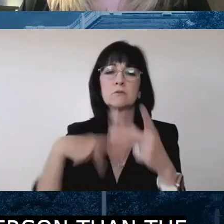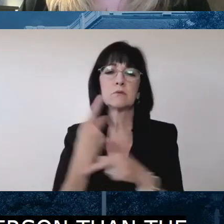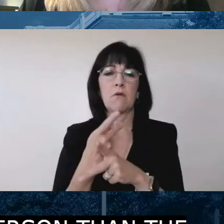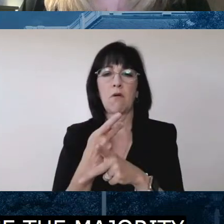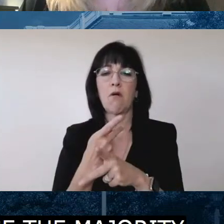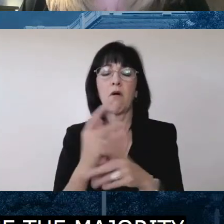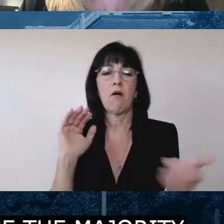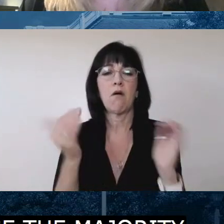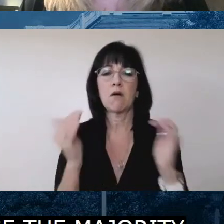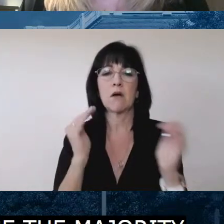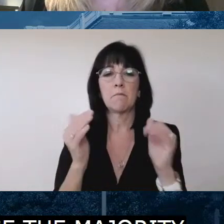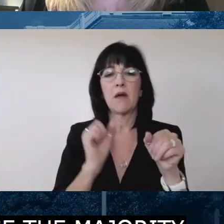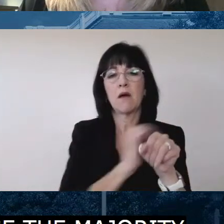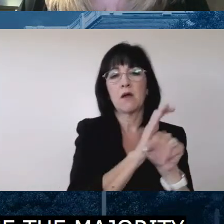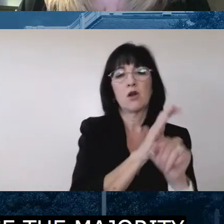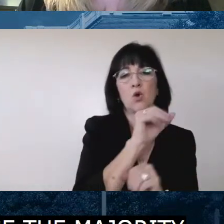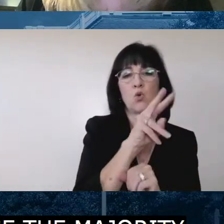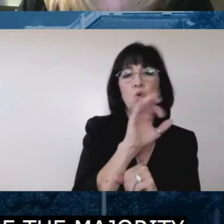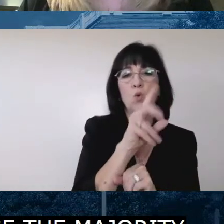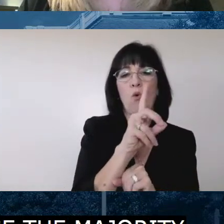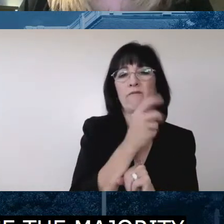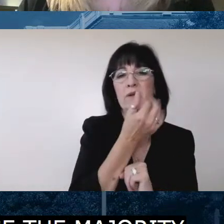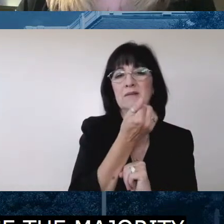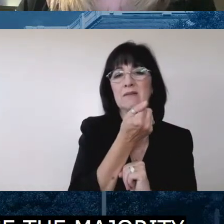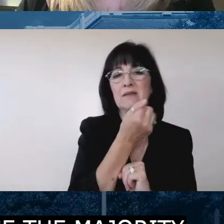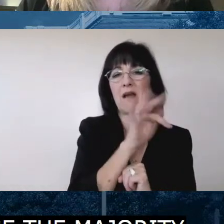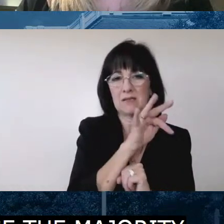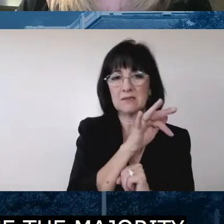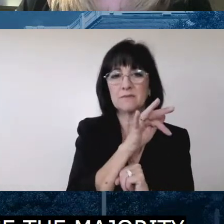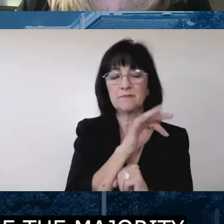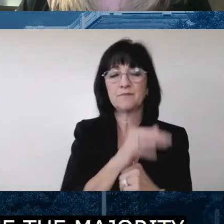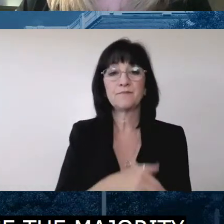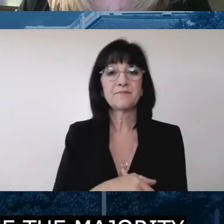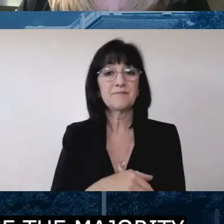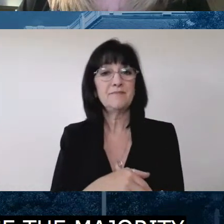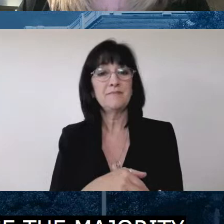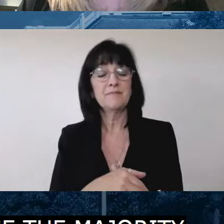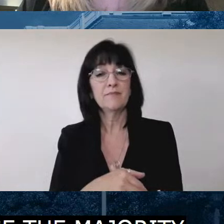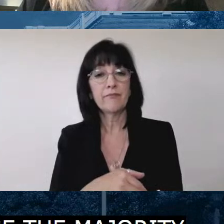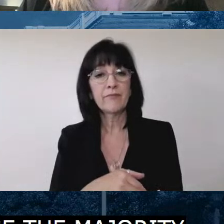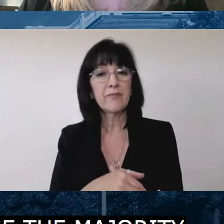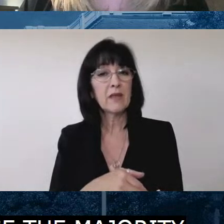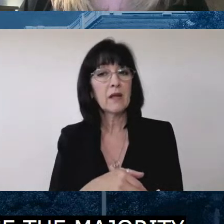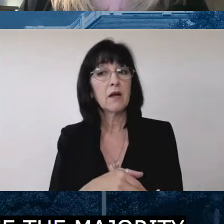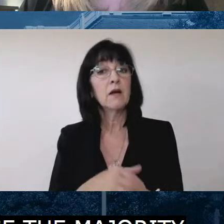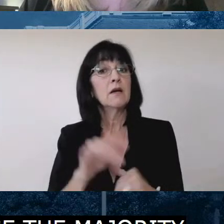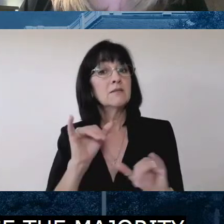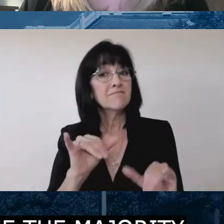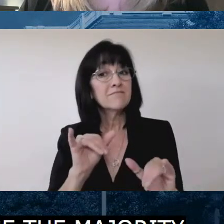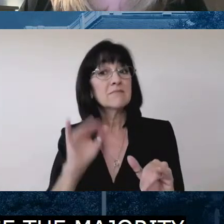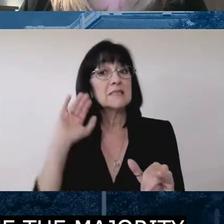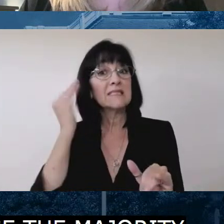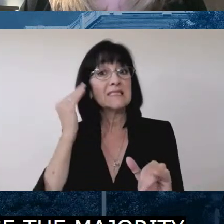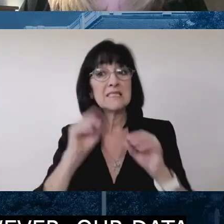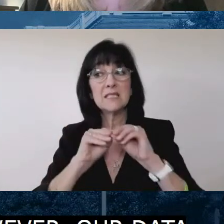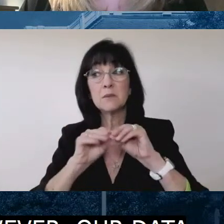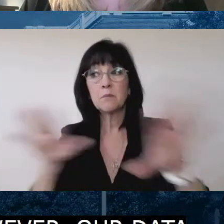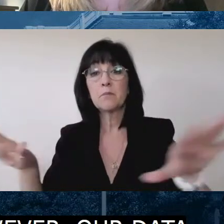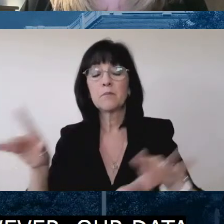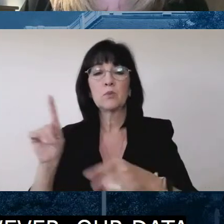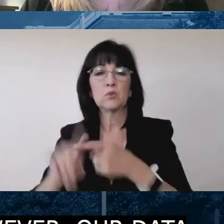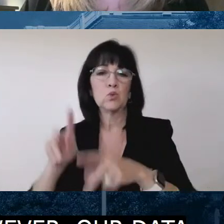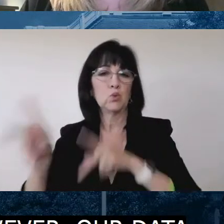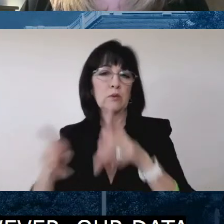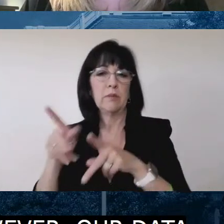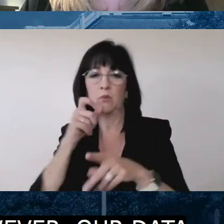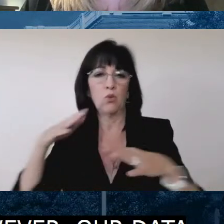among the unvaccinated. However, our data are showing that a small amount of transmission can occur among